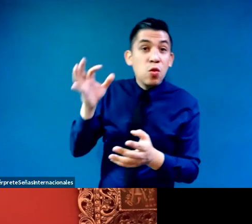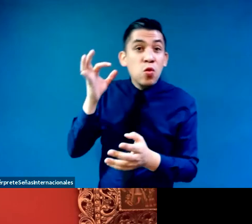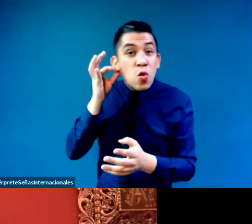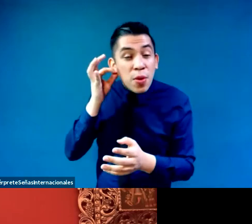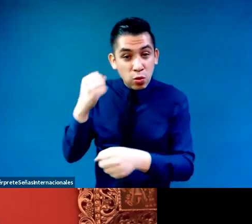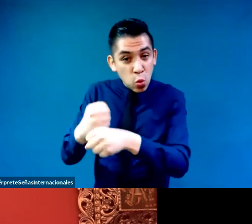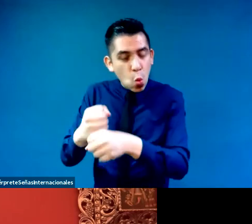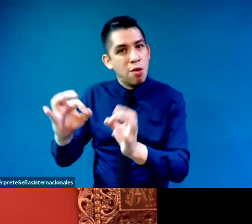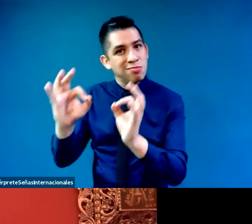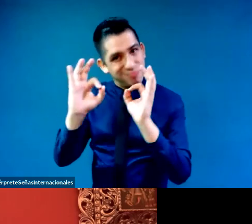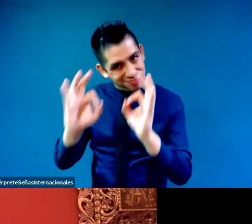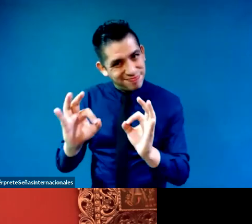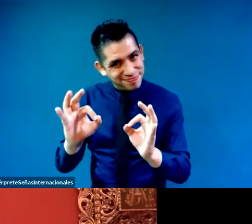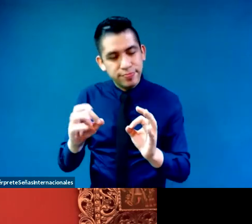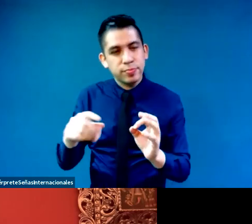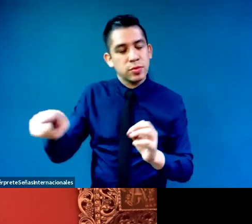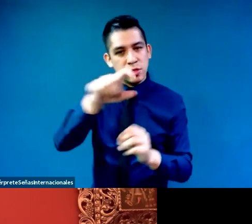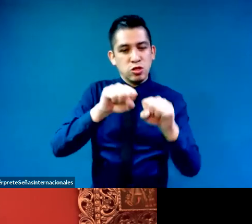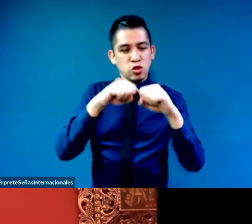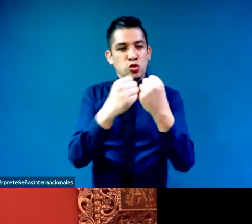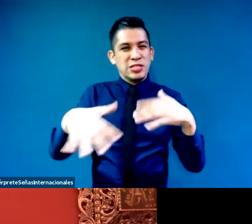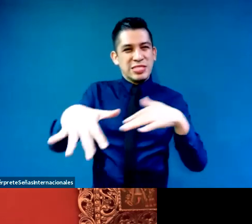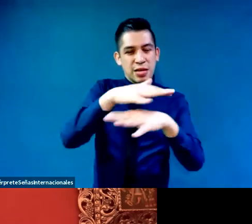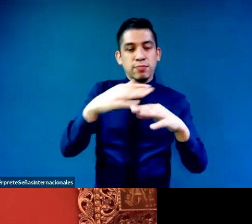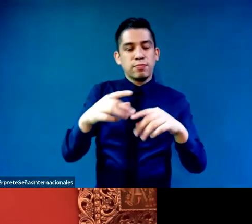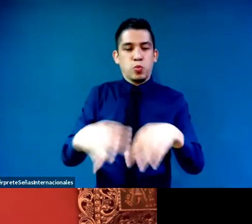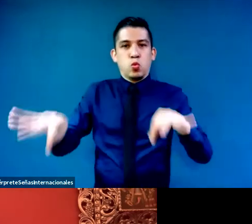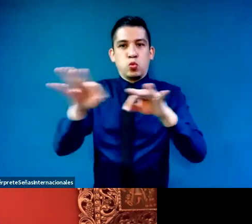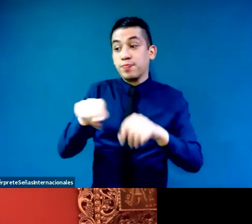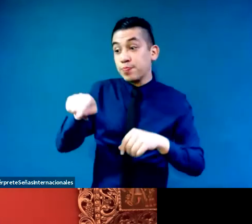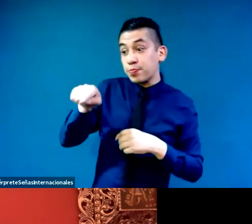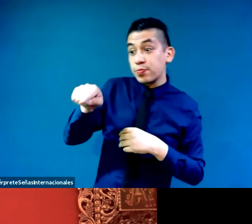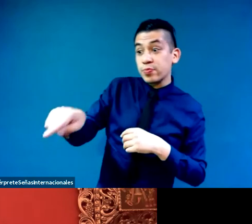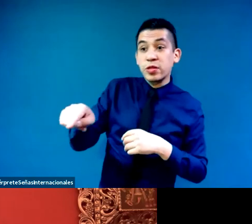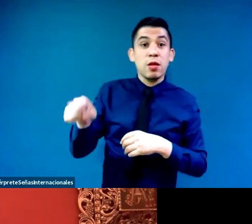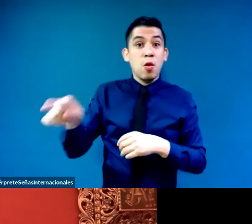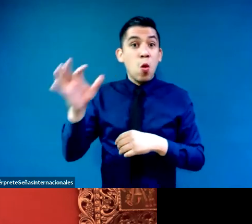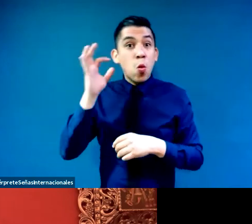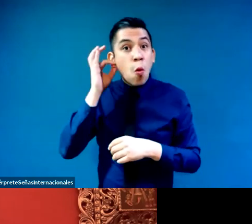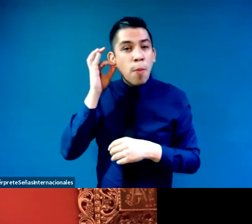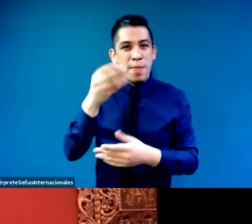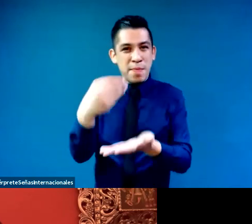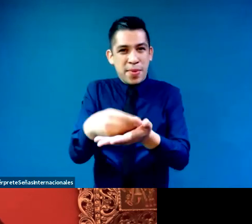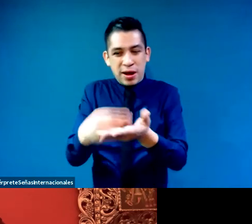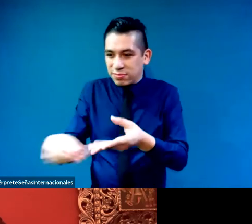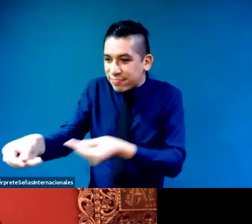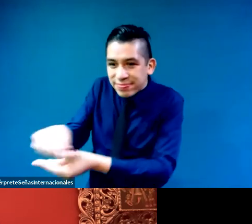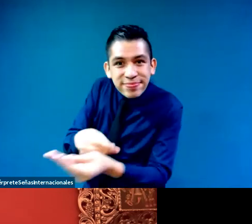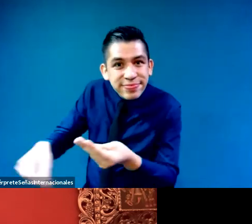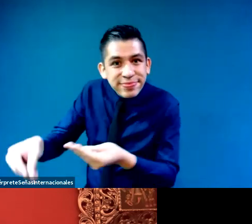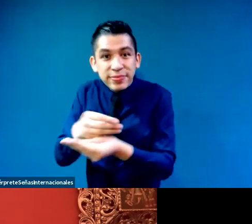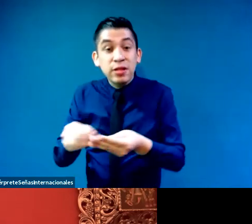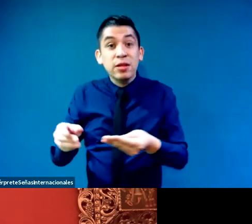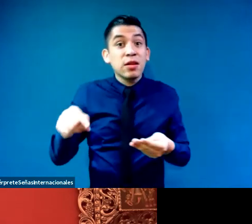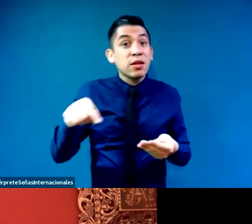resources, and by emphasizing the need to have more inclusive and just economies, you have, in